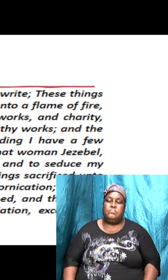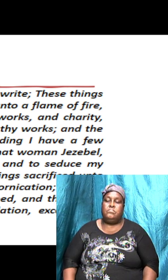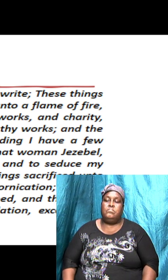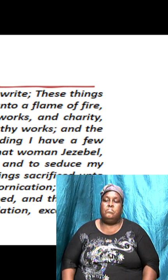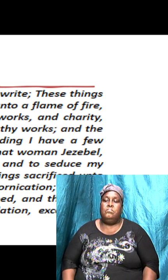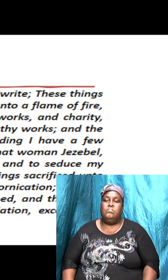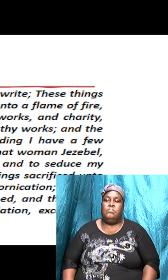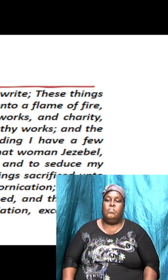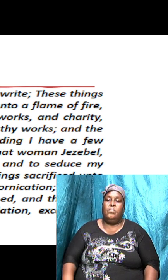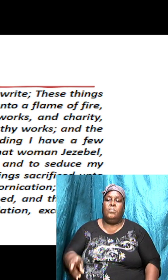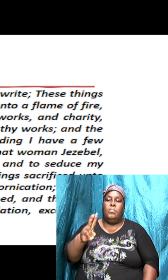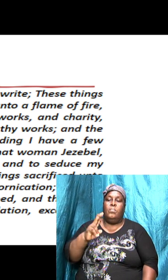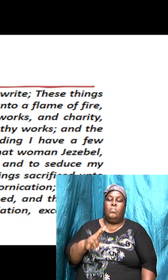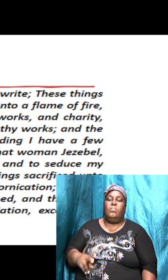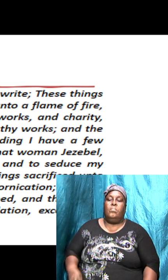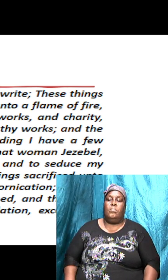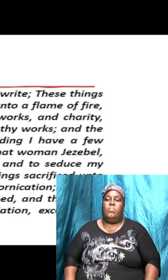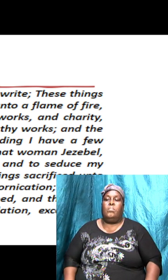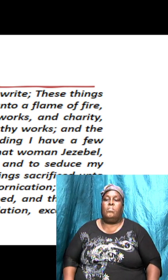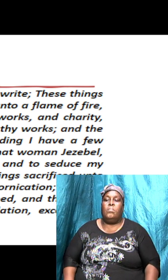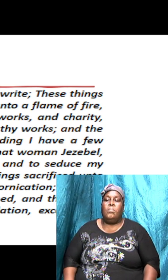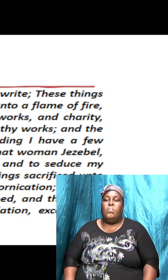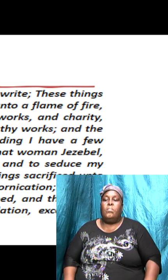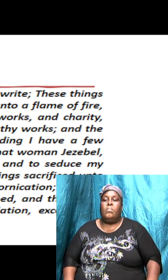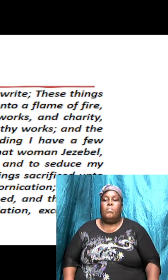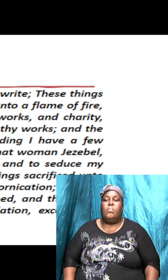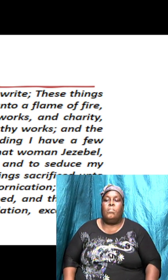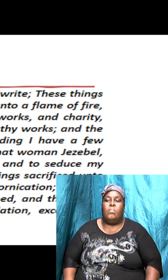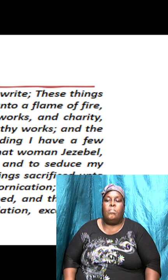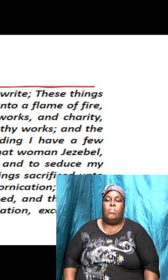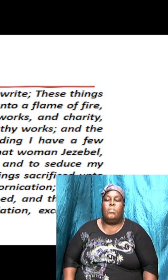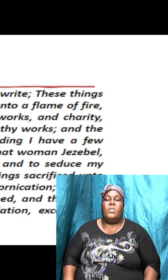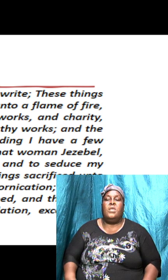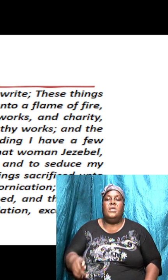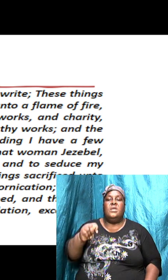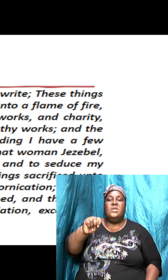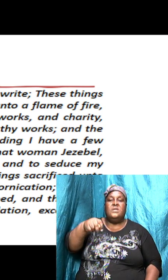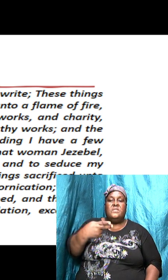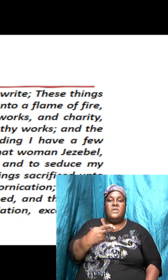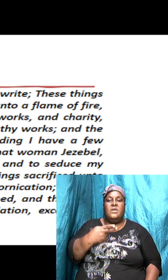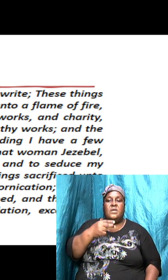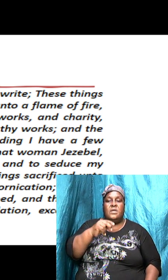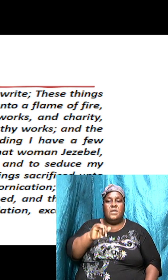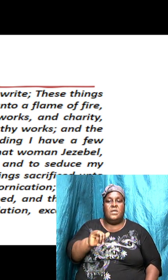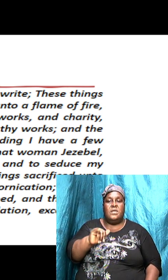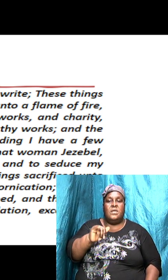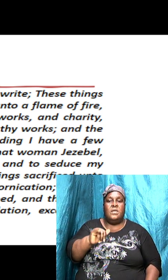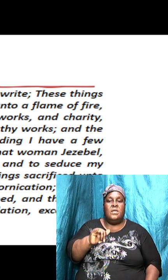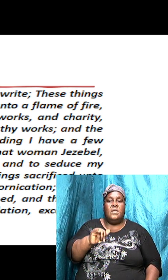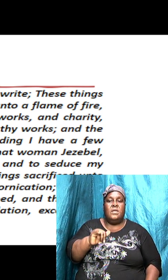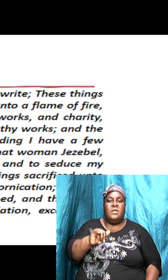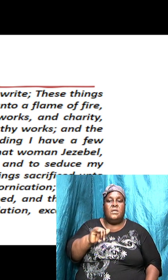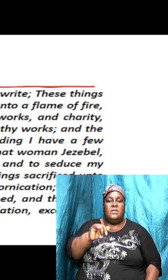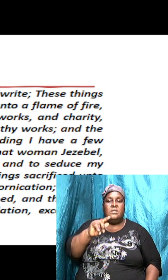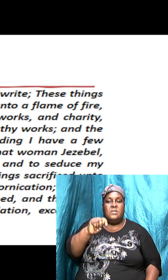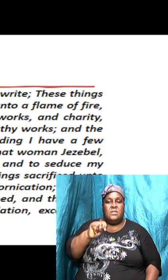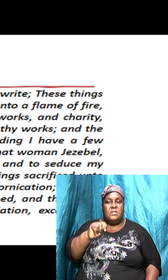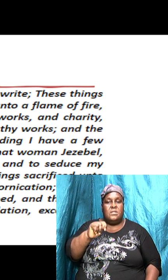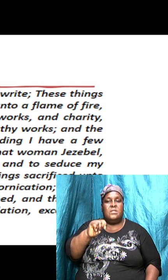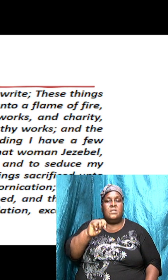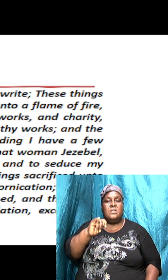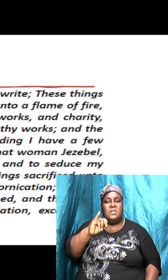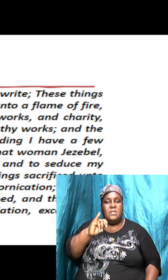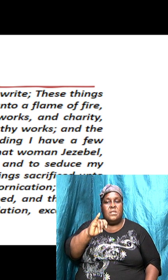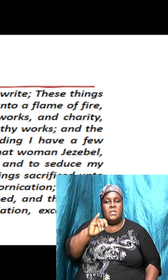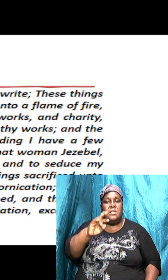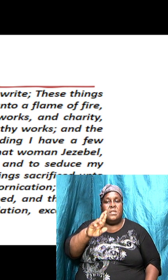Revelation chapter number 2. Right, we are going right over into Thyatira. We will not finish it this evening, but we will